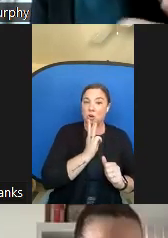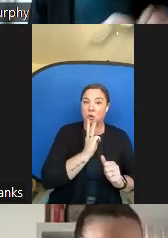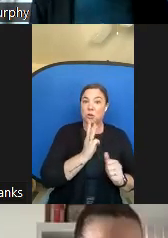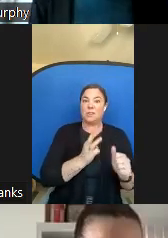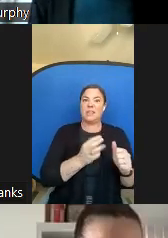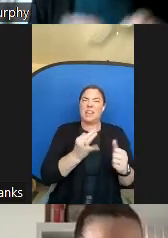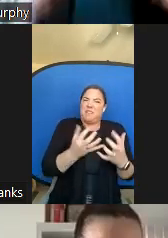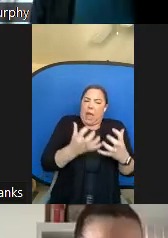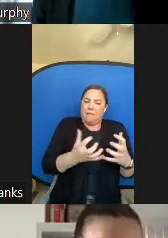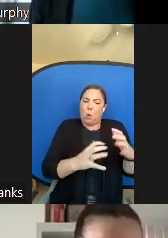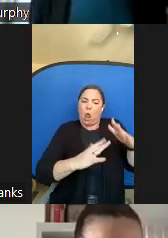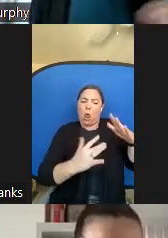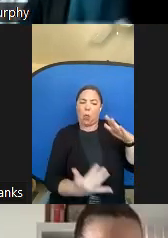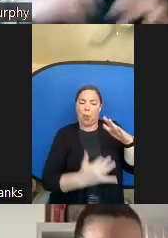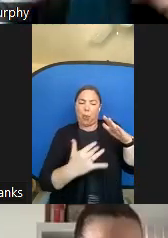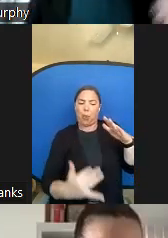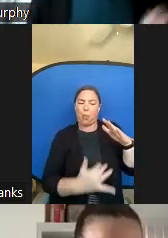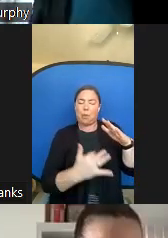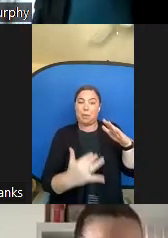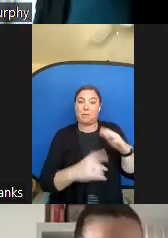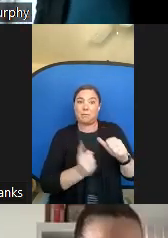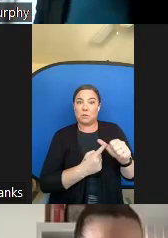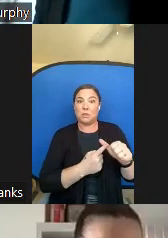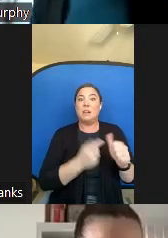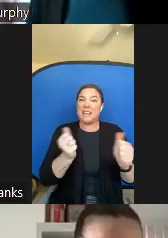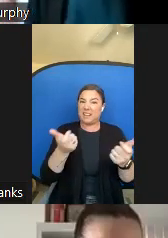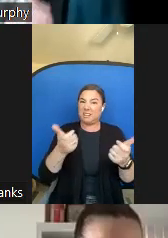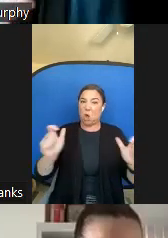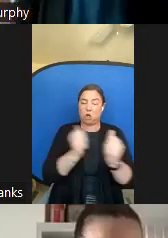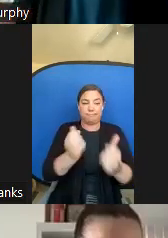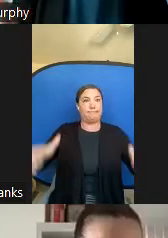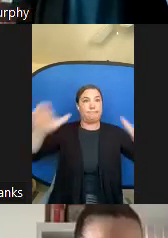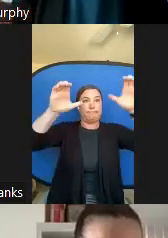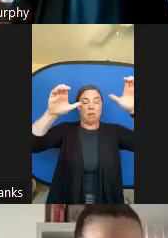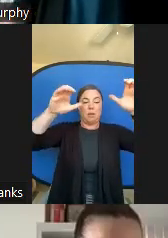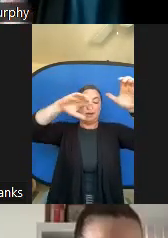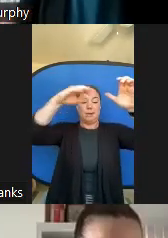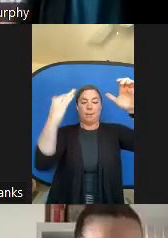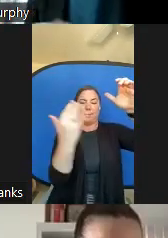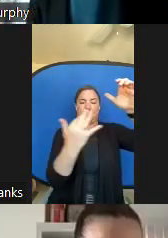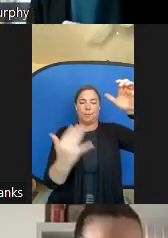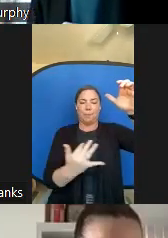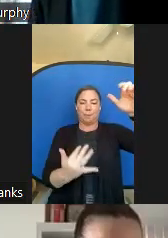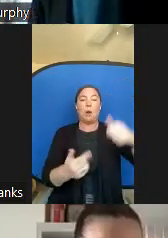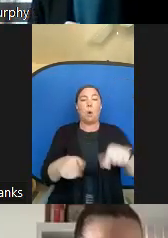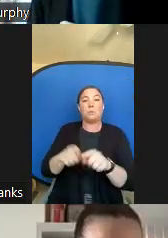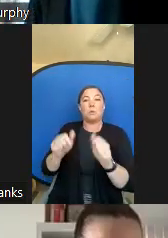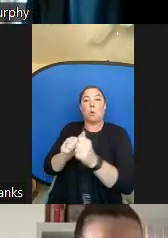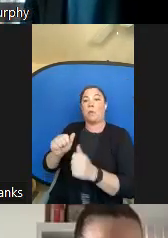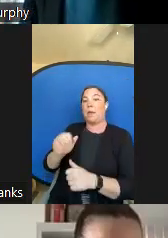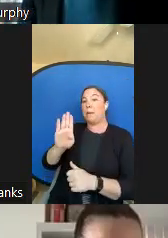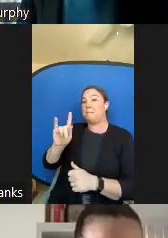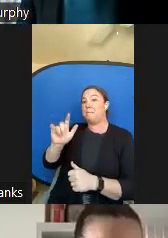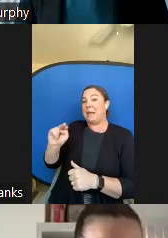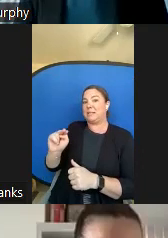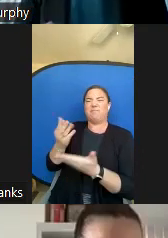kind of settle out. And this can be done in large vessels, which we see, as well as in constructed basins, like the example from Patara